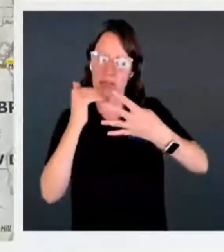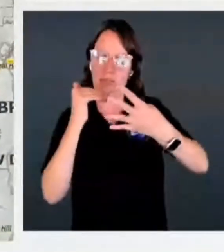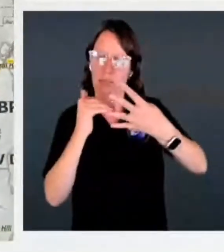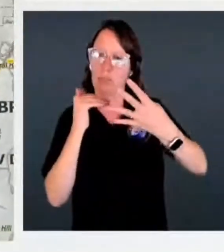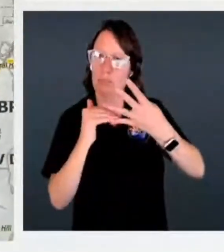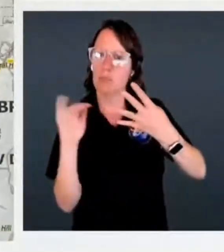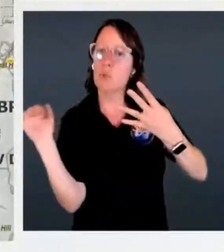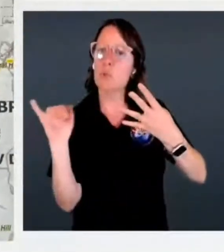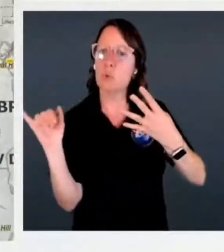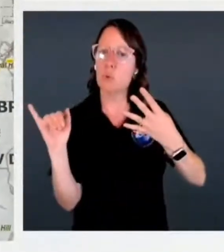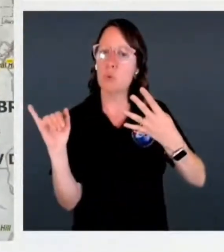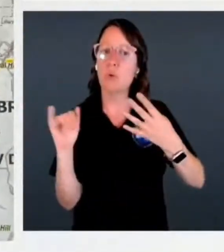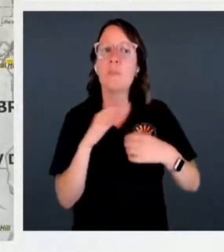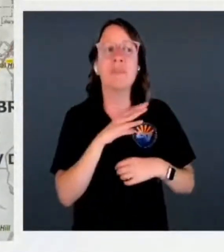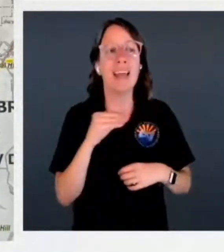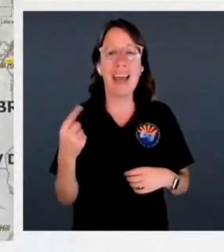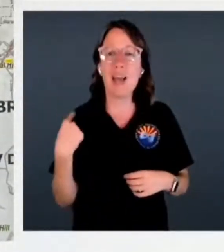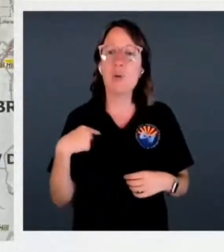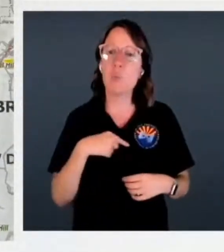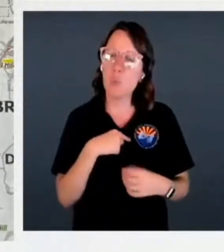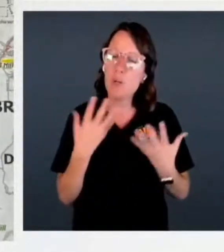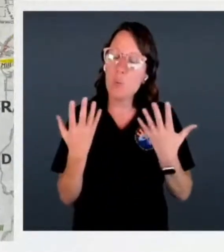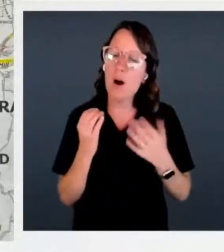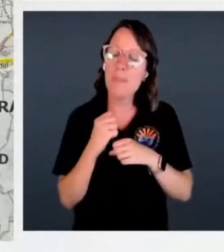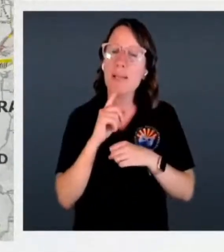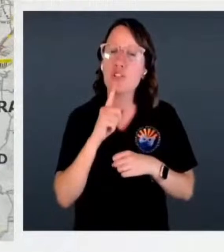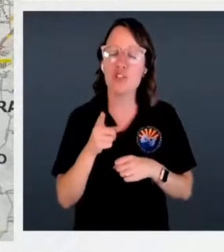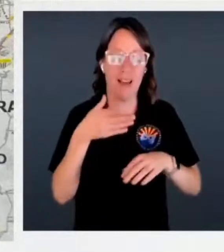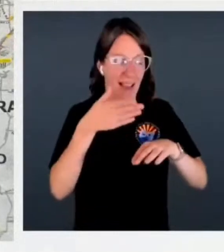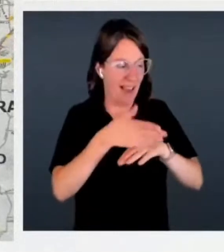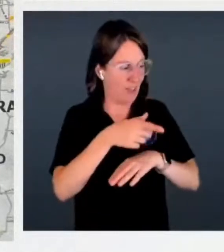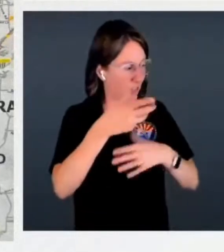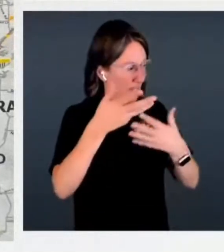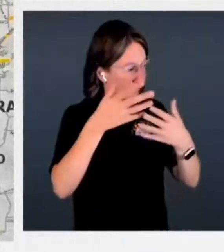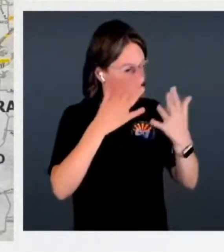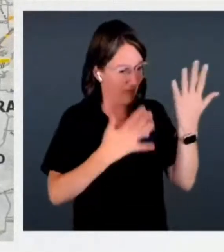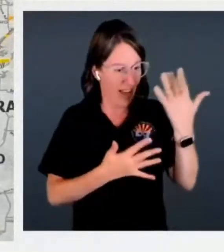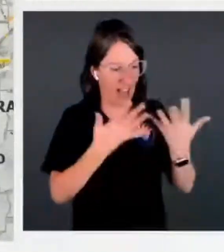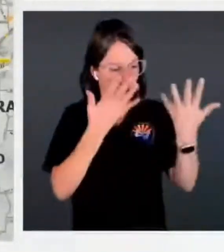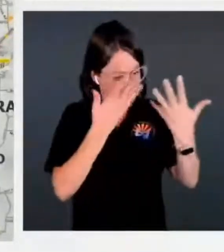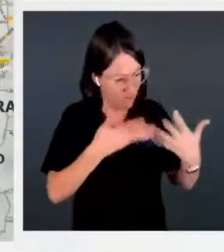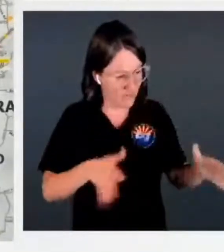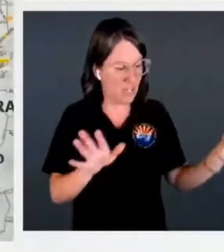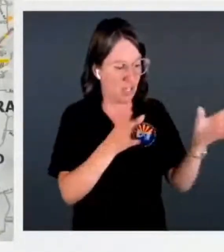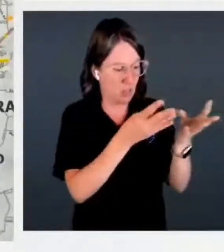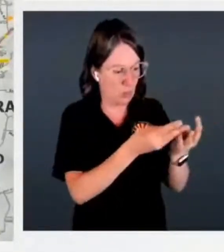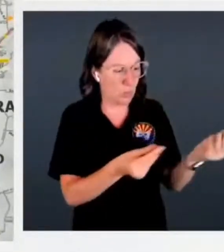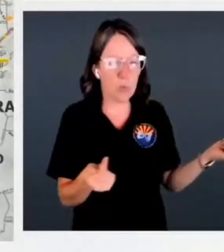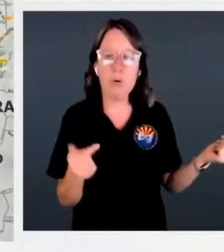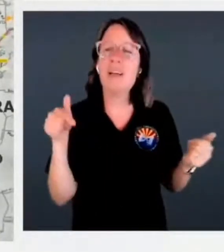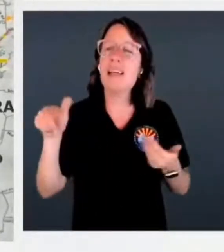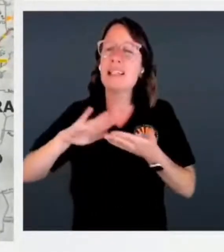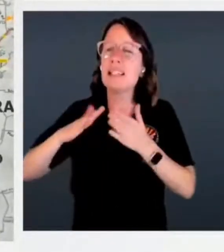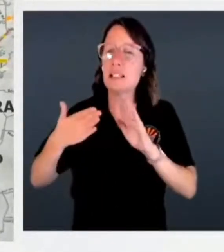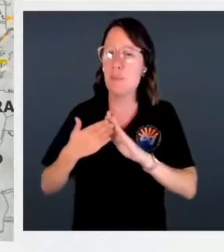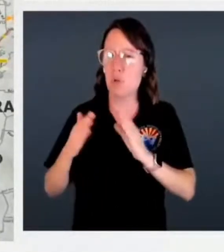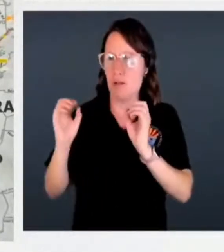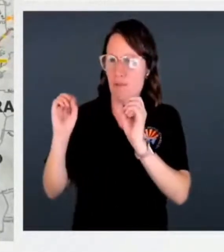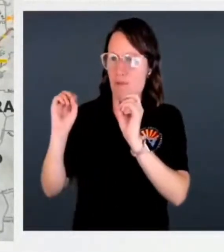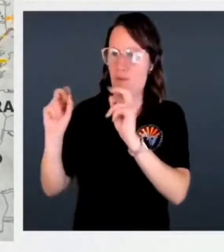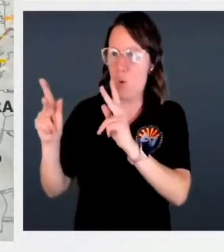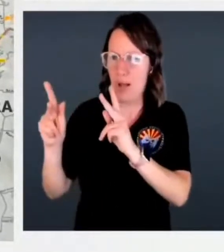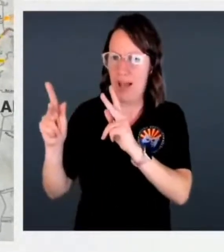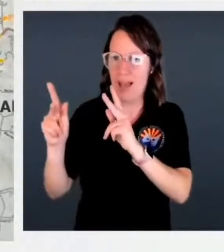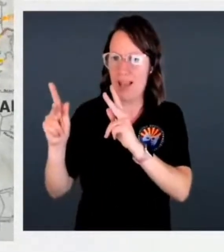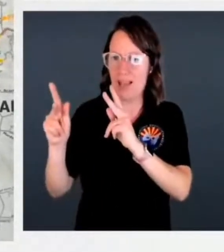post-disaster. So community resiliency is really important, and that's one of the things that for me, moving forward, we're trying not to be such a reactive